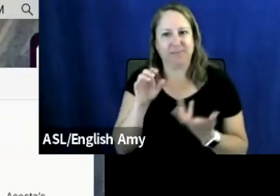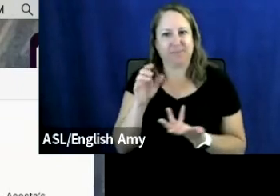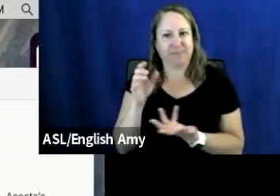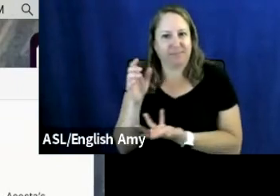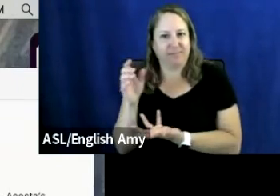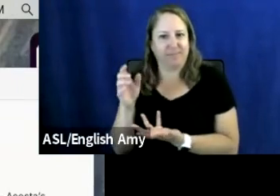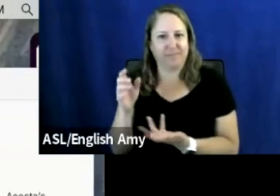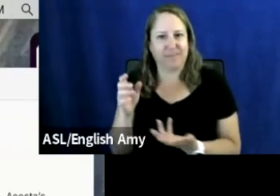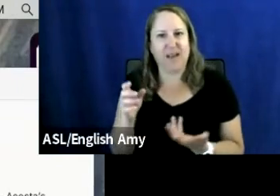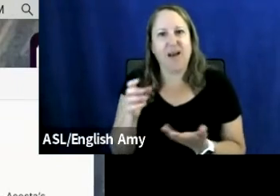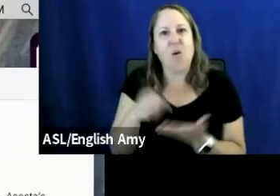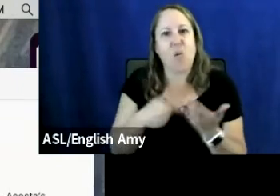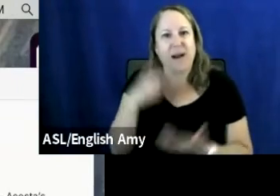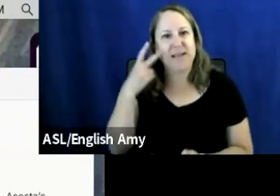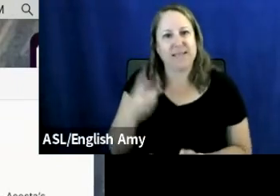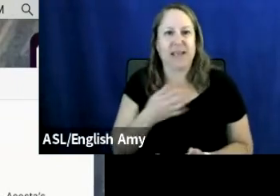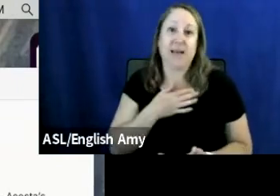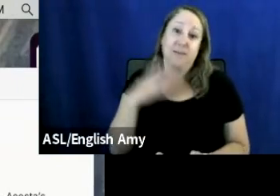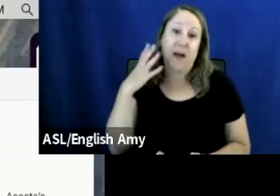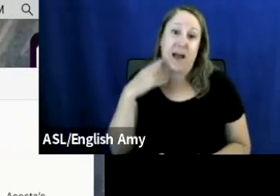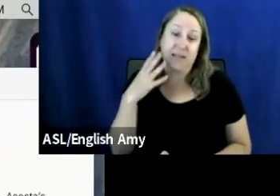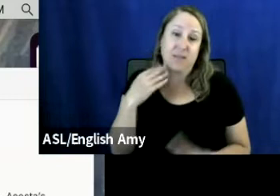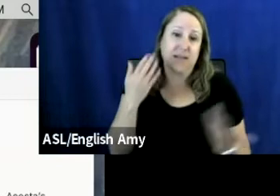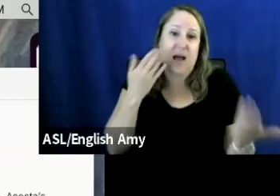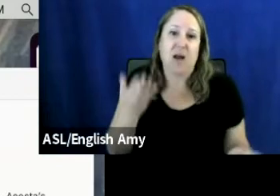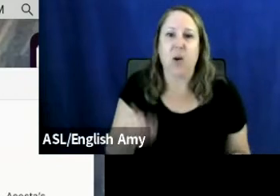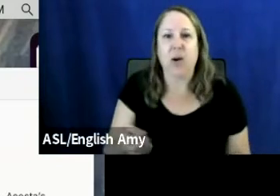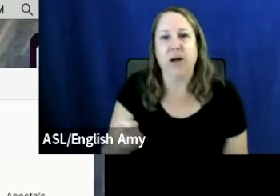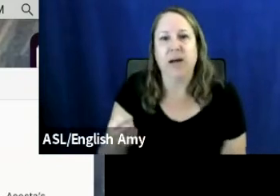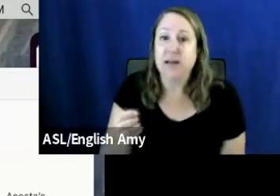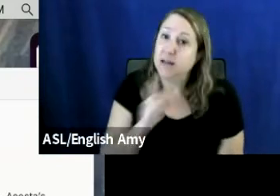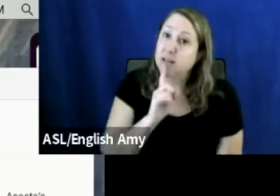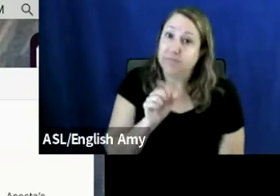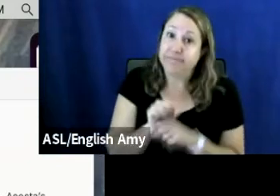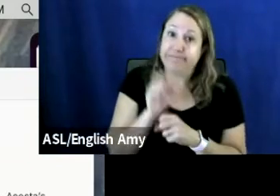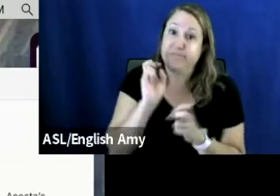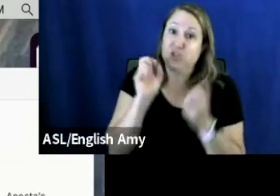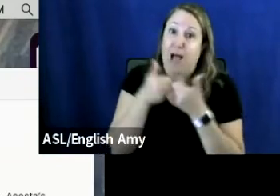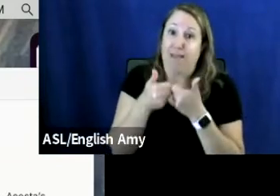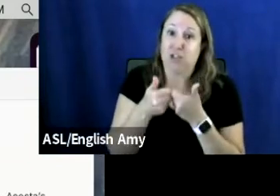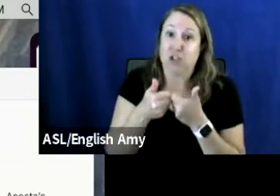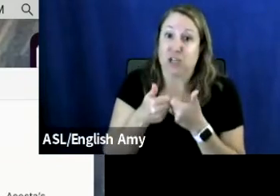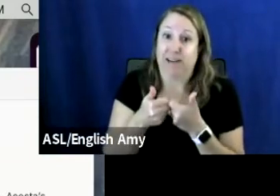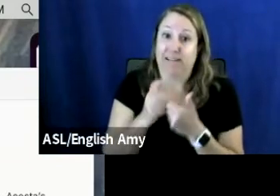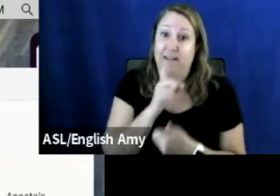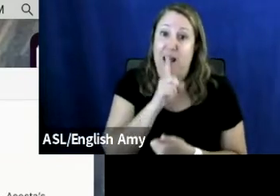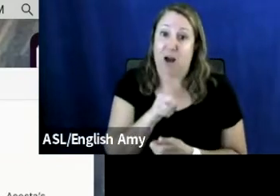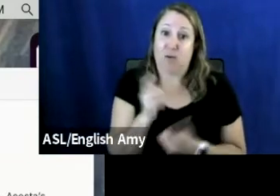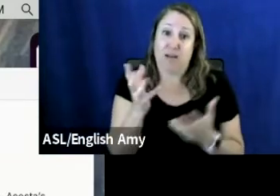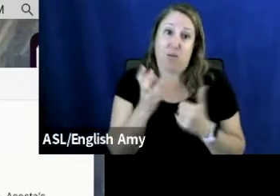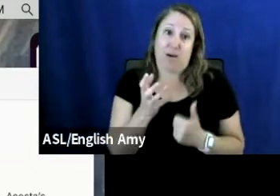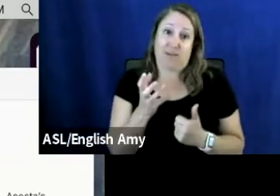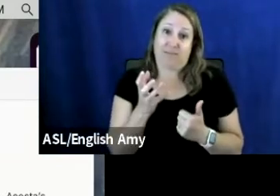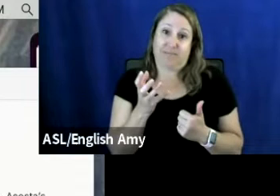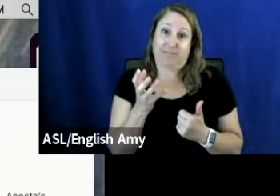at least in my experience. And I mean, I don't know, it's challenging. It totally is challenging. And I really just want to say, I like feel for